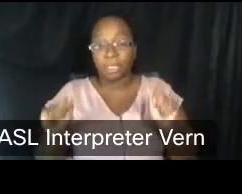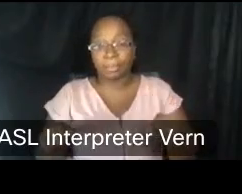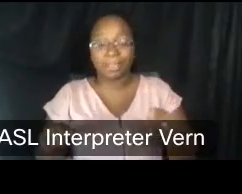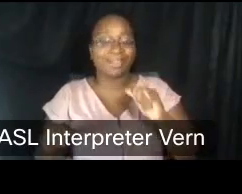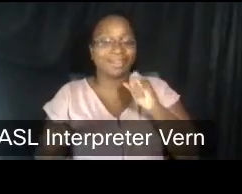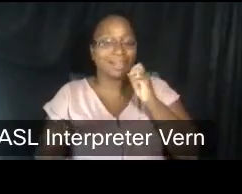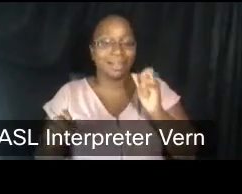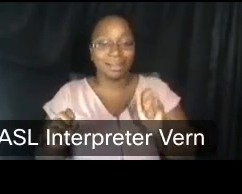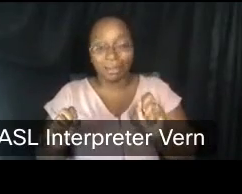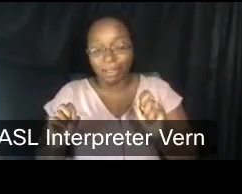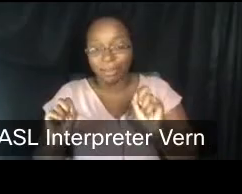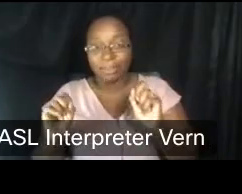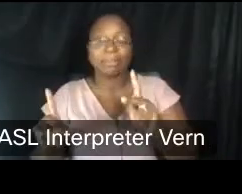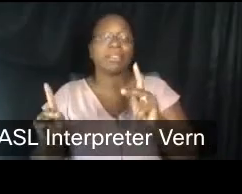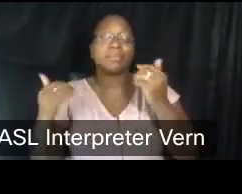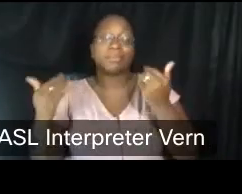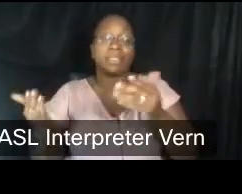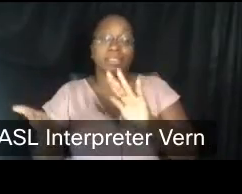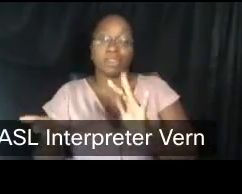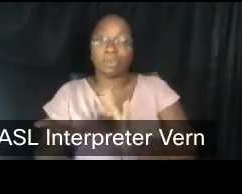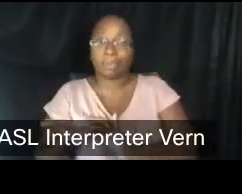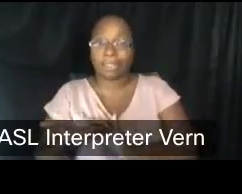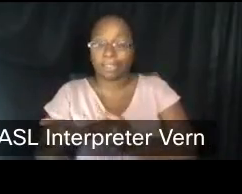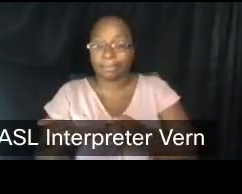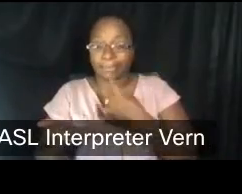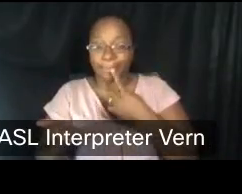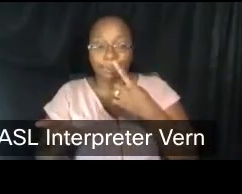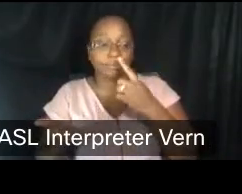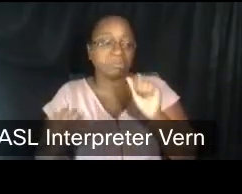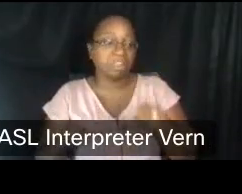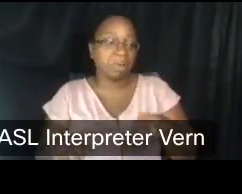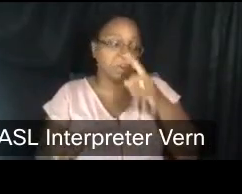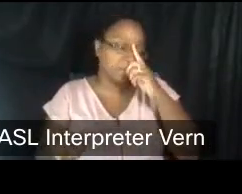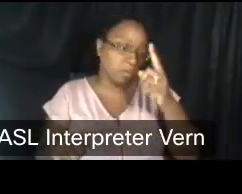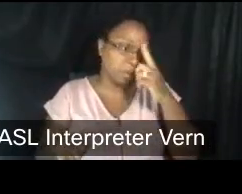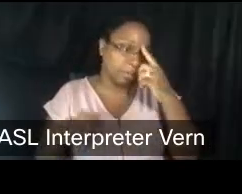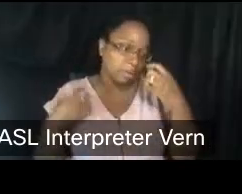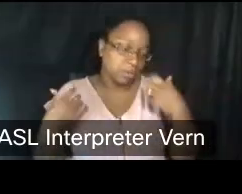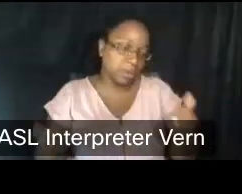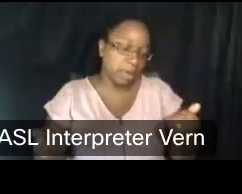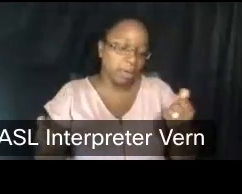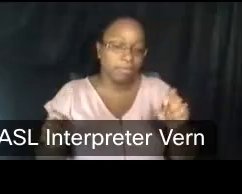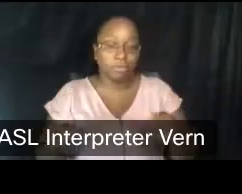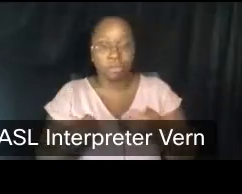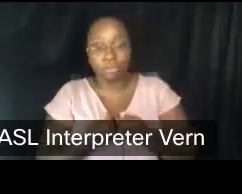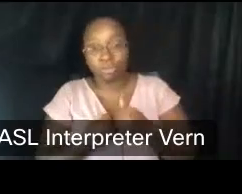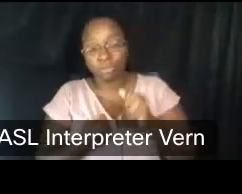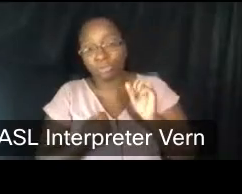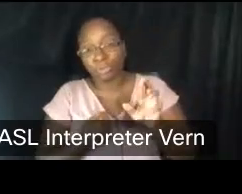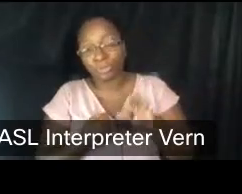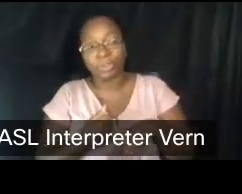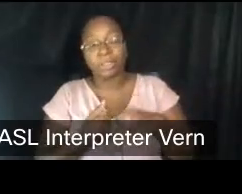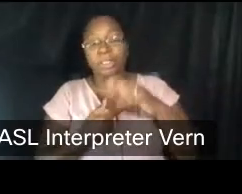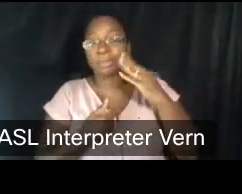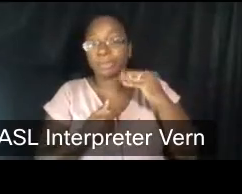them to take the medication that could be for mental health challenges or